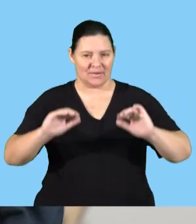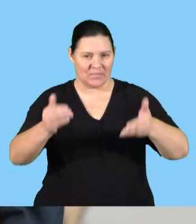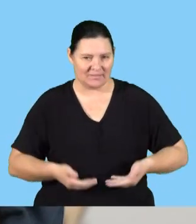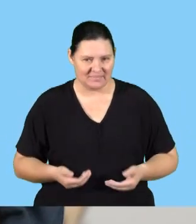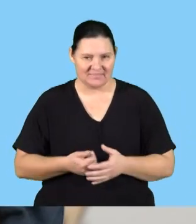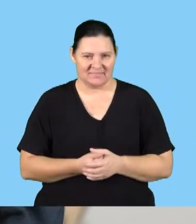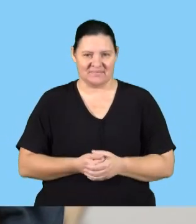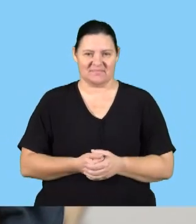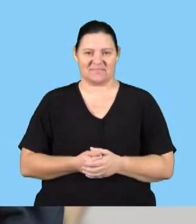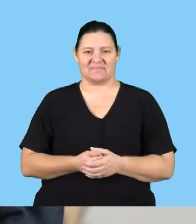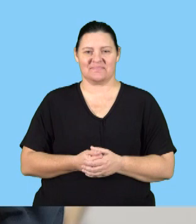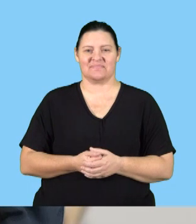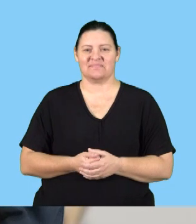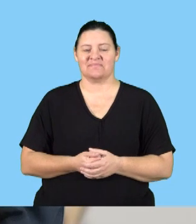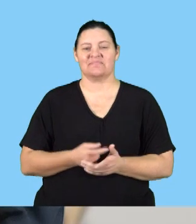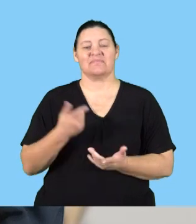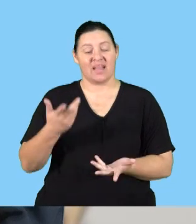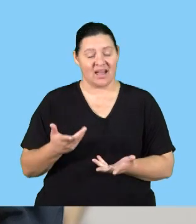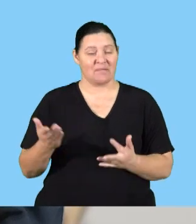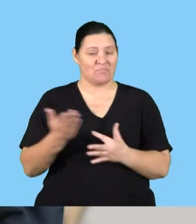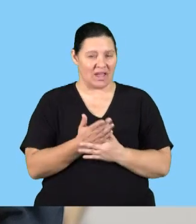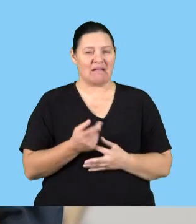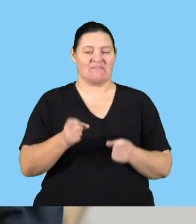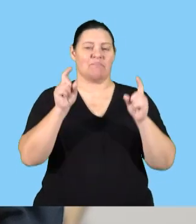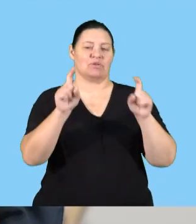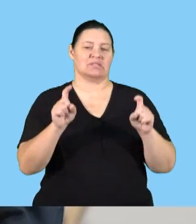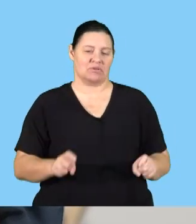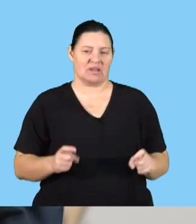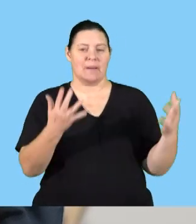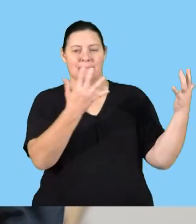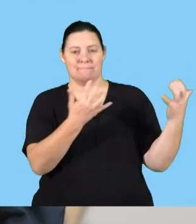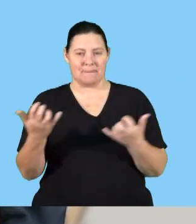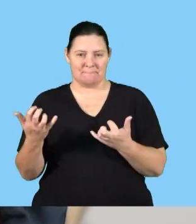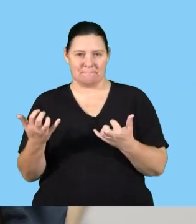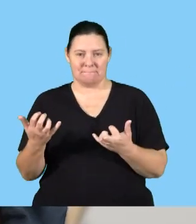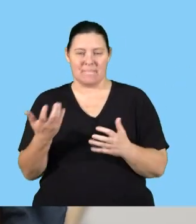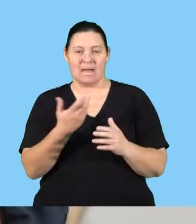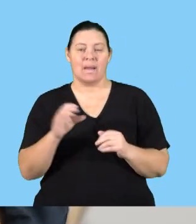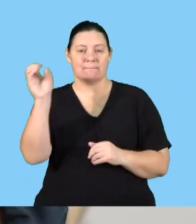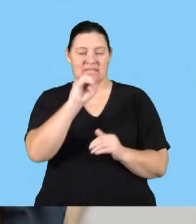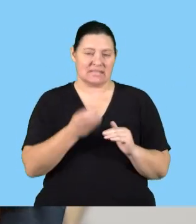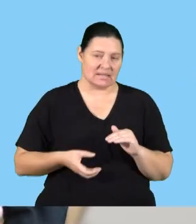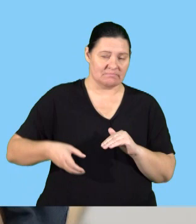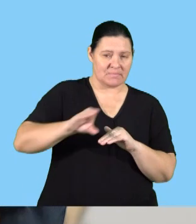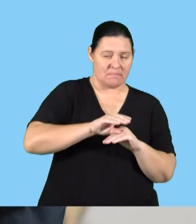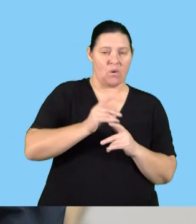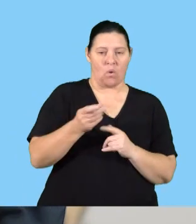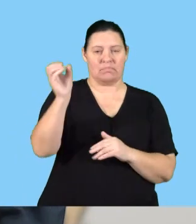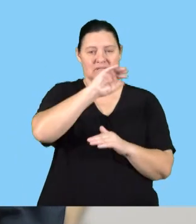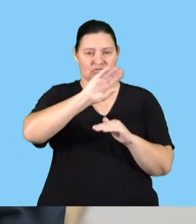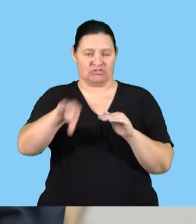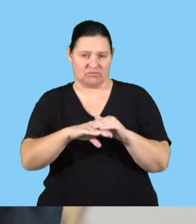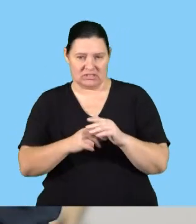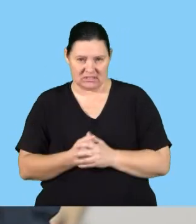Welcome back. Before the break, I gave you the principles of calculating the percentage increase or the